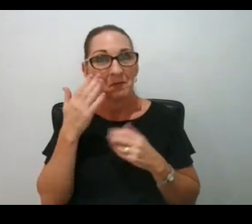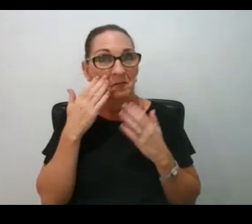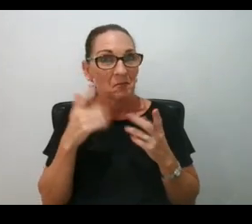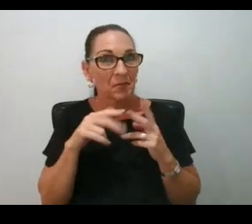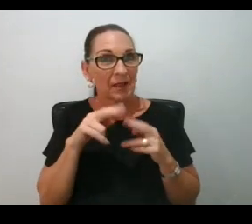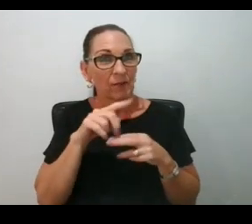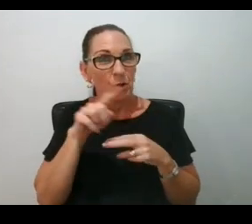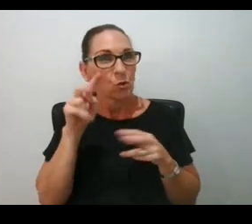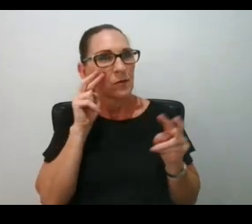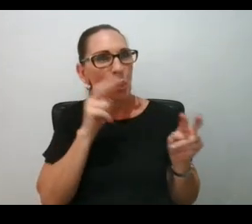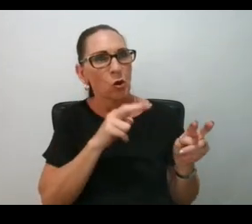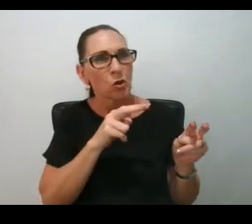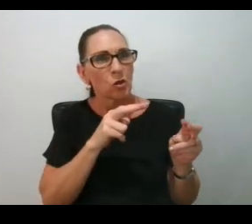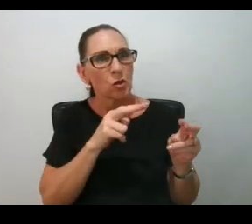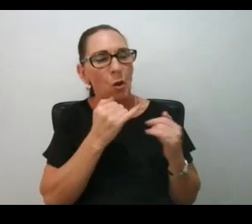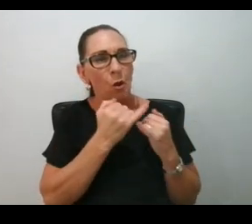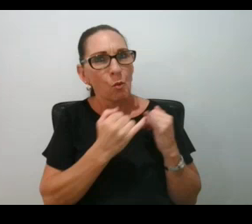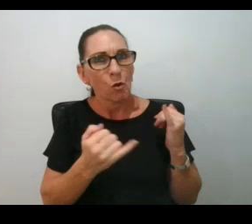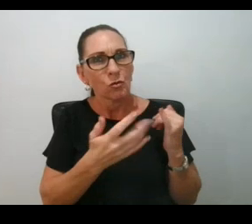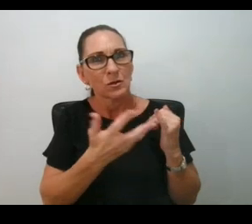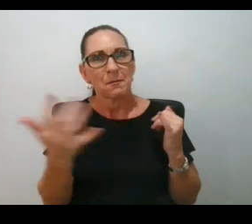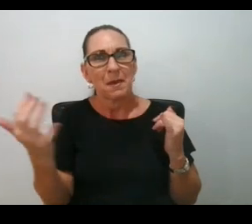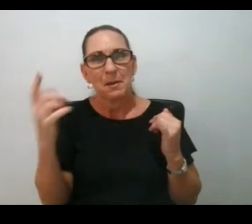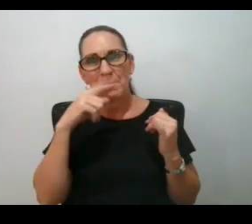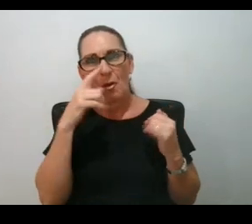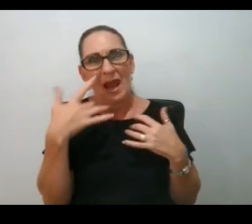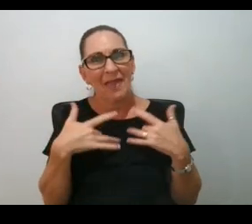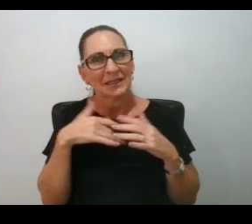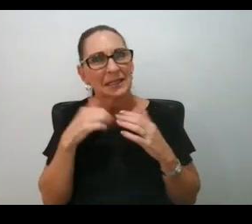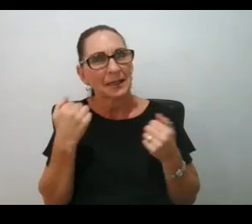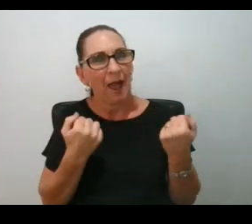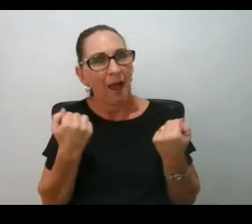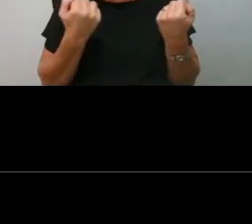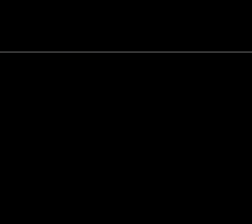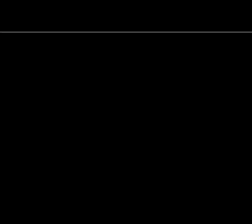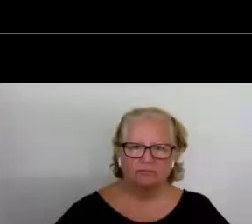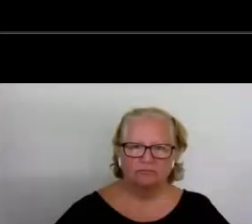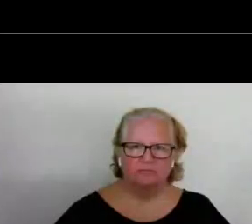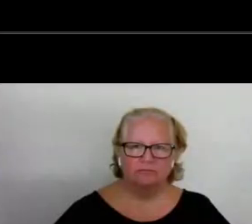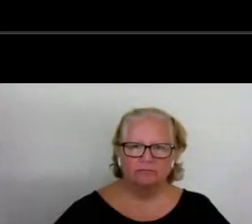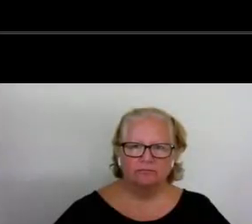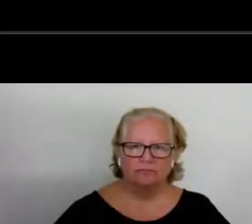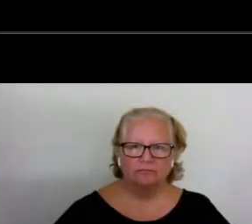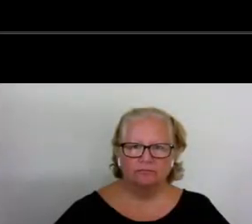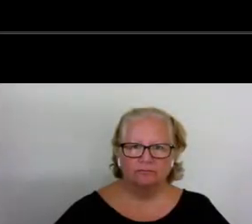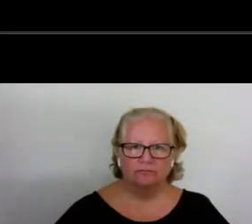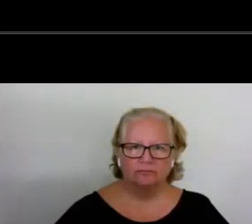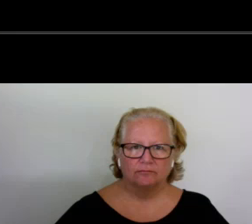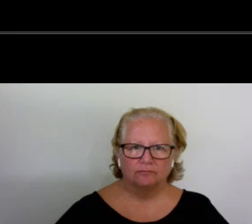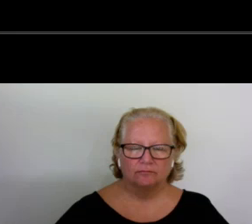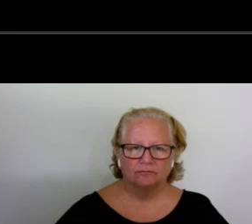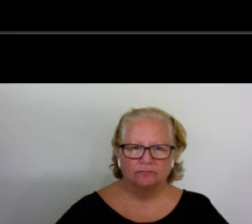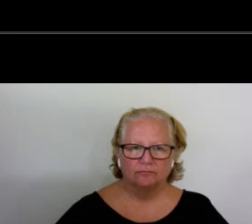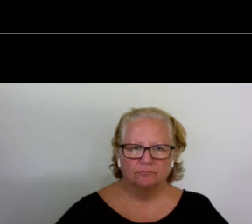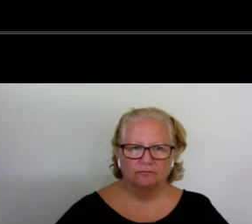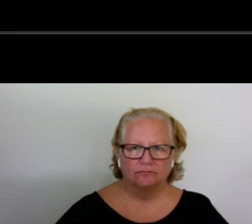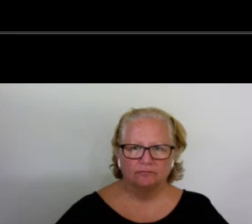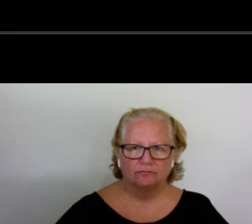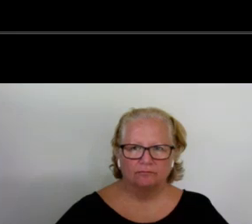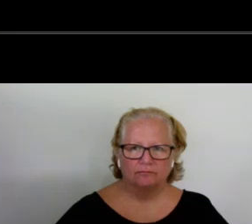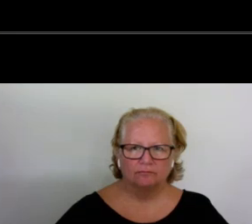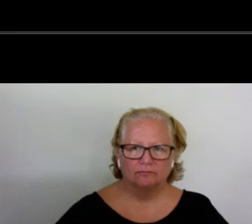there's a big increase in people living in cars. There's a big increase in people living in tents. There's a big increase in people